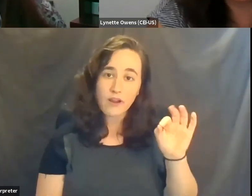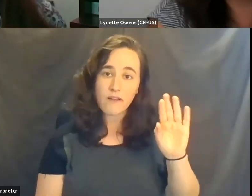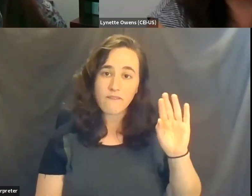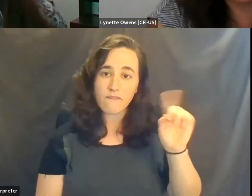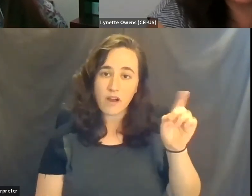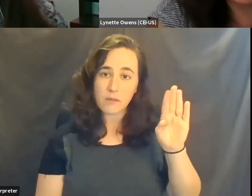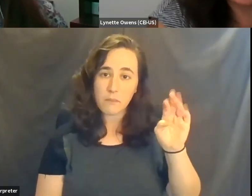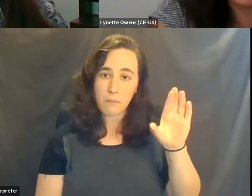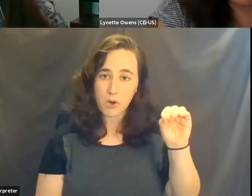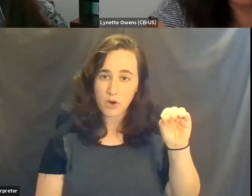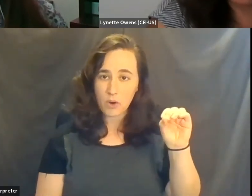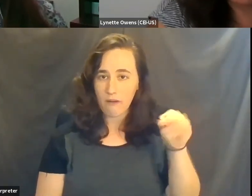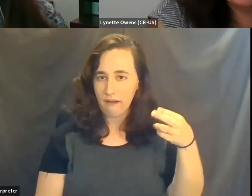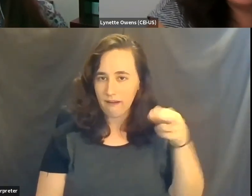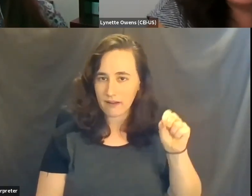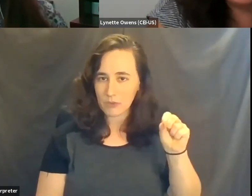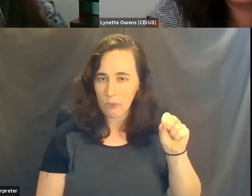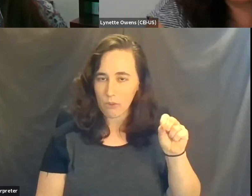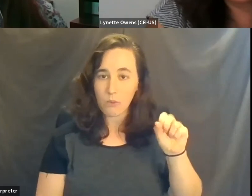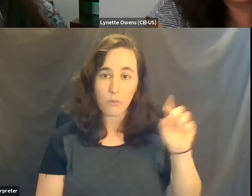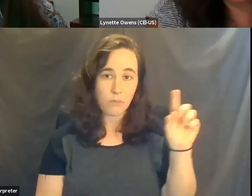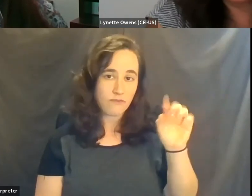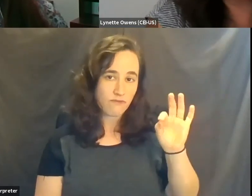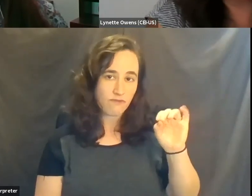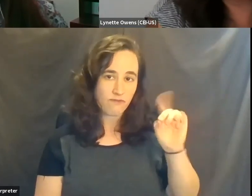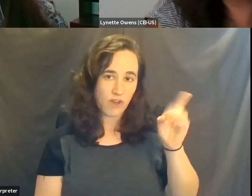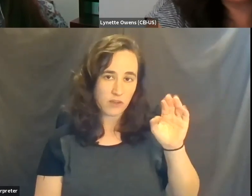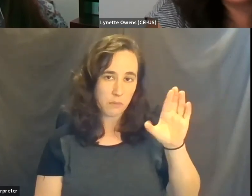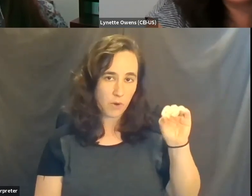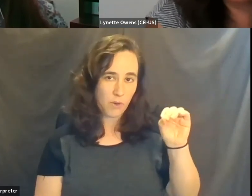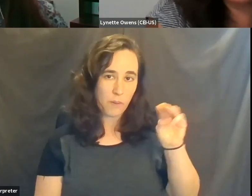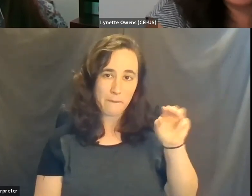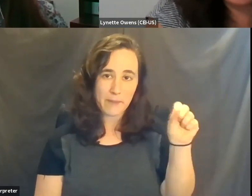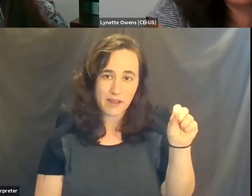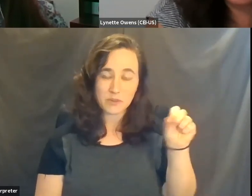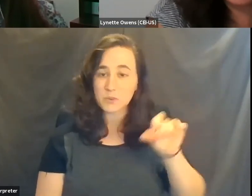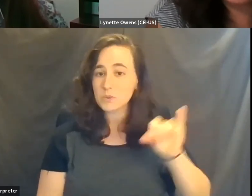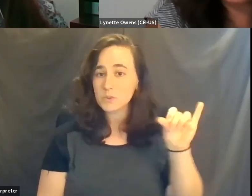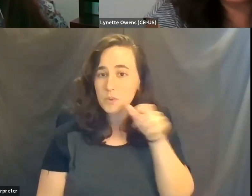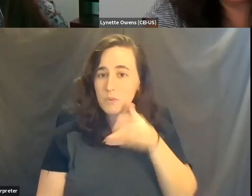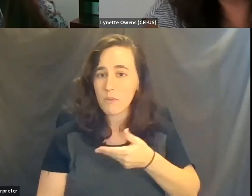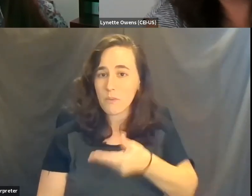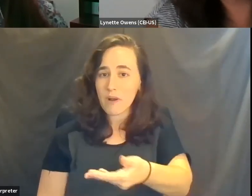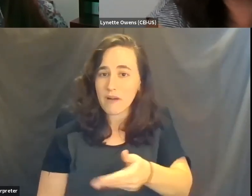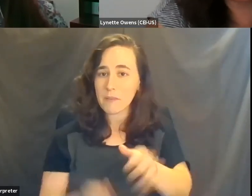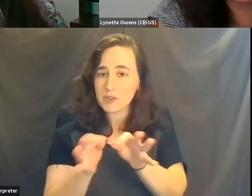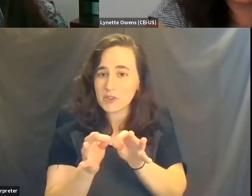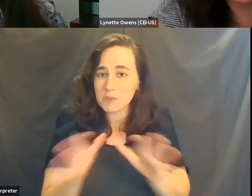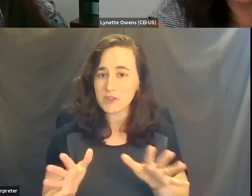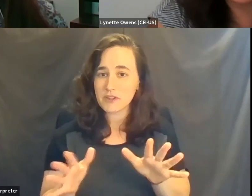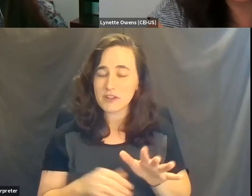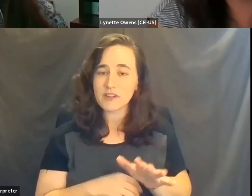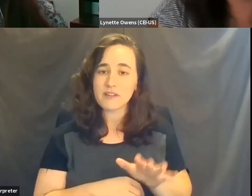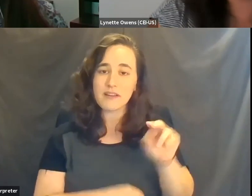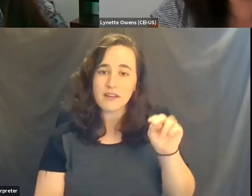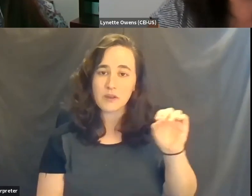in Foxborough, Massachusetts. And I would also like to welcome Noelle Lobo. Noelle is an interpreter with